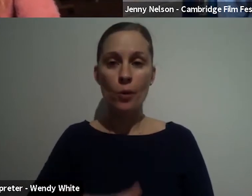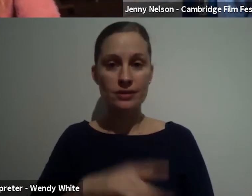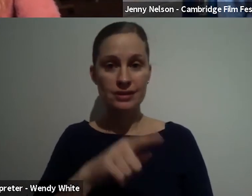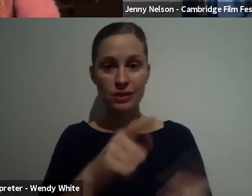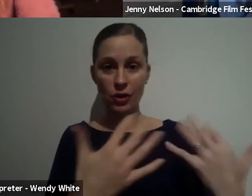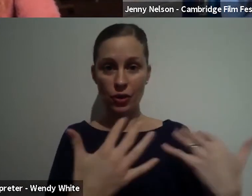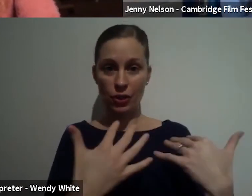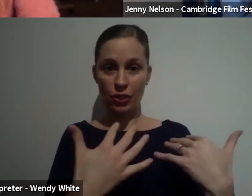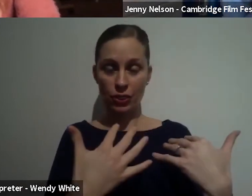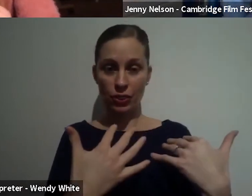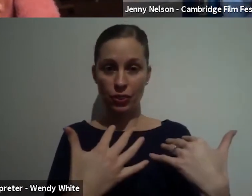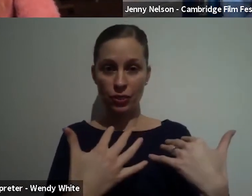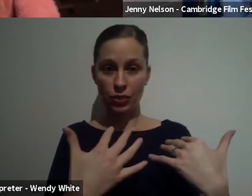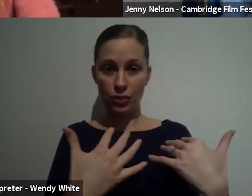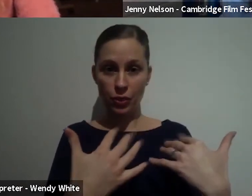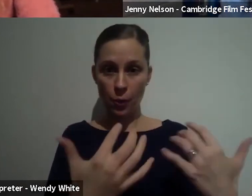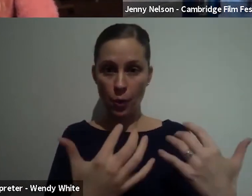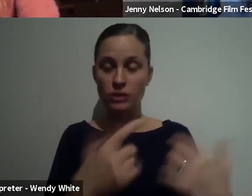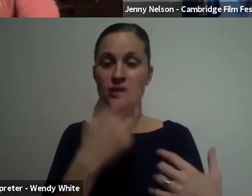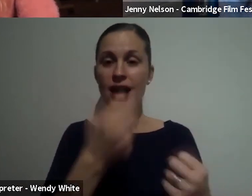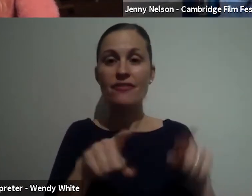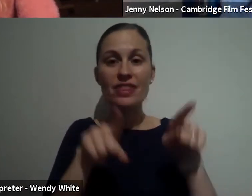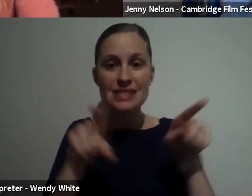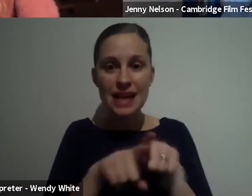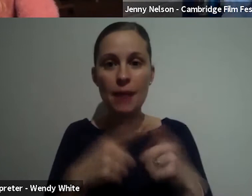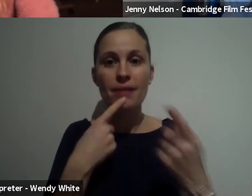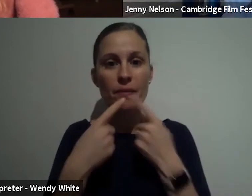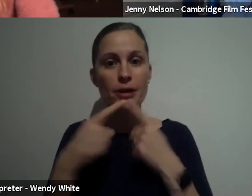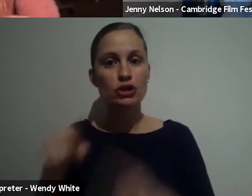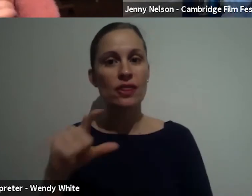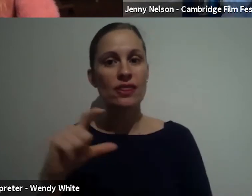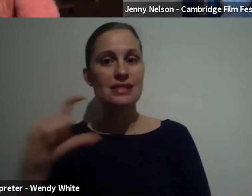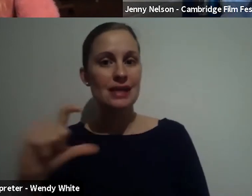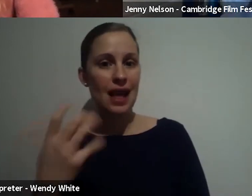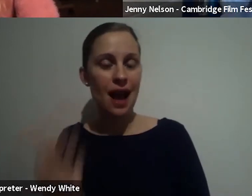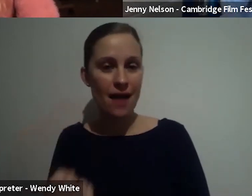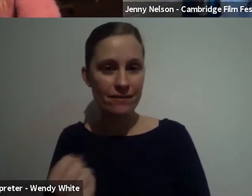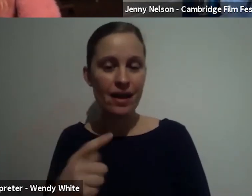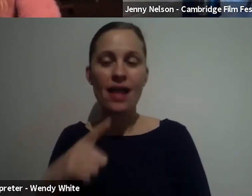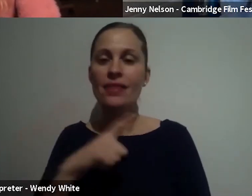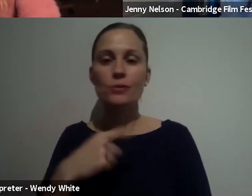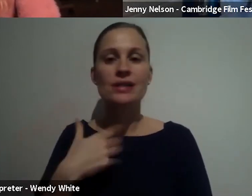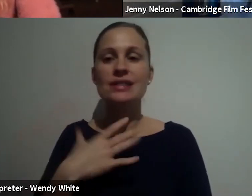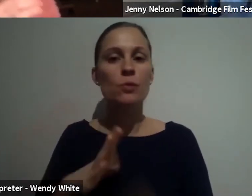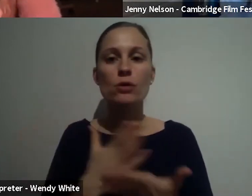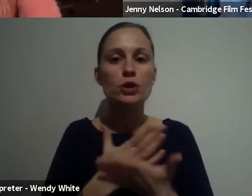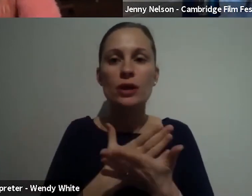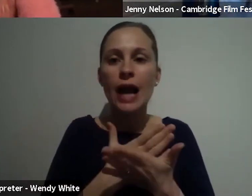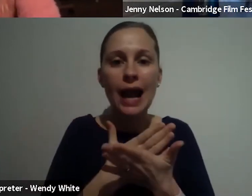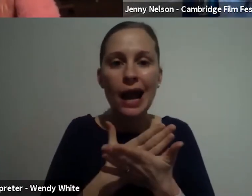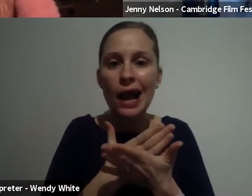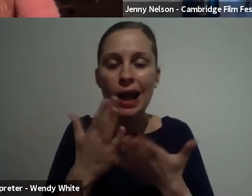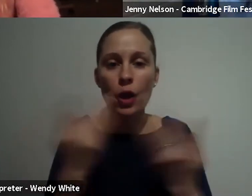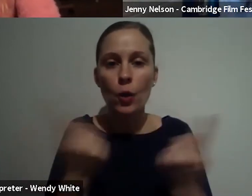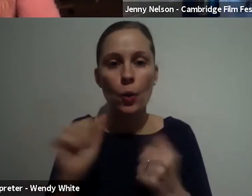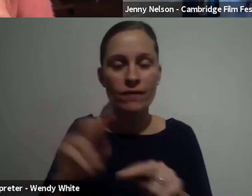that Celia has during the whole film, no? So that's also why I didn't want to make it more clear. It's not also